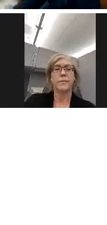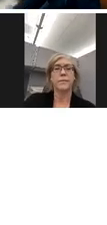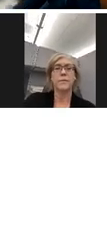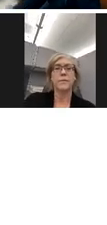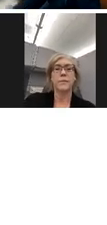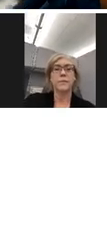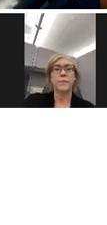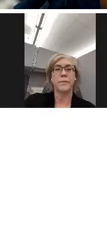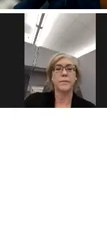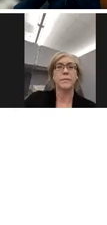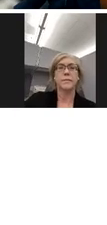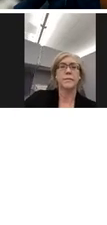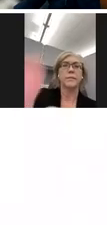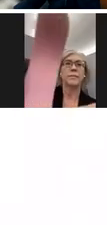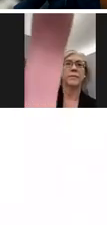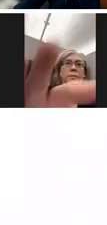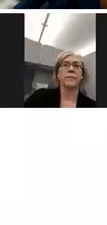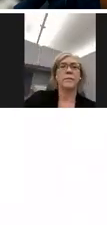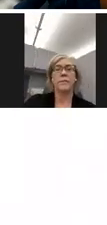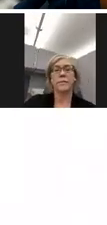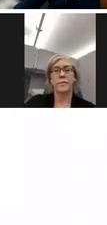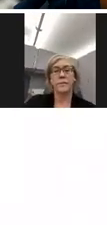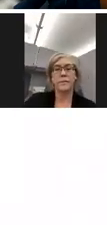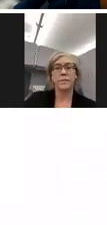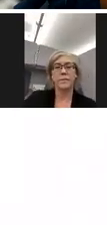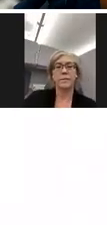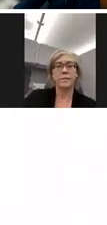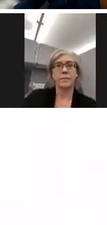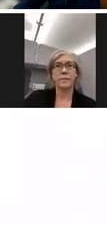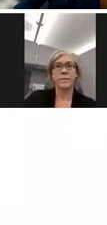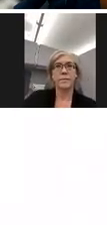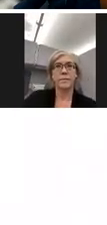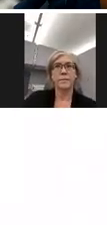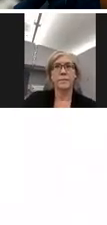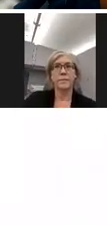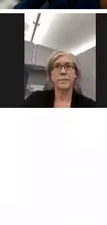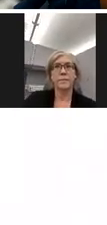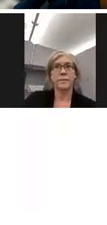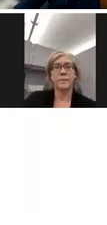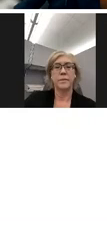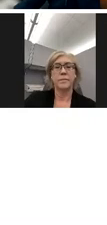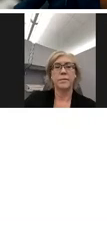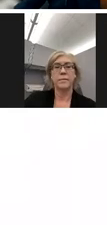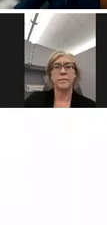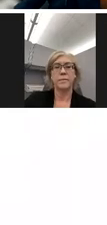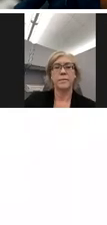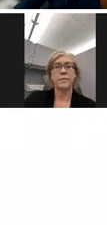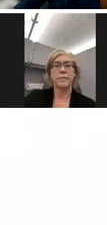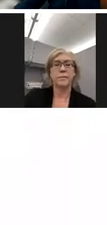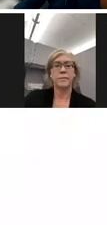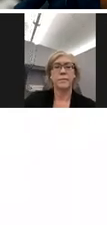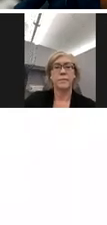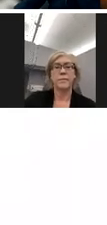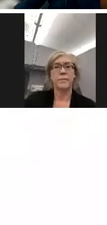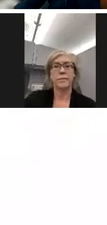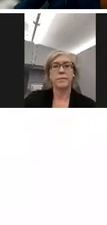job seekers with disabilities. And then finally, strategies include increasing outreach to our SSI and